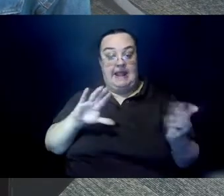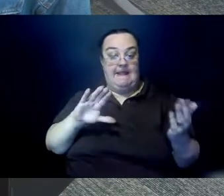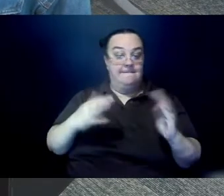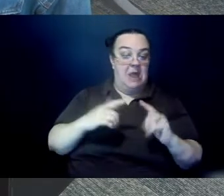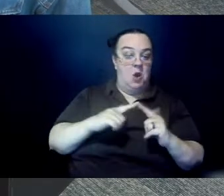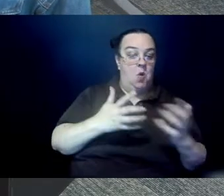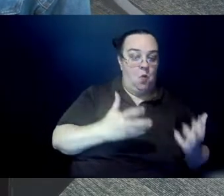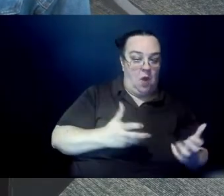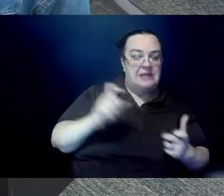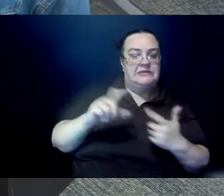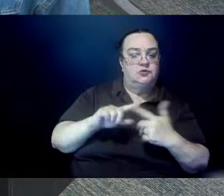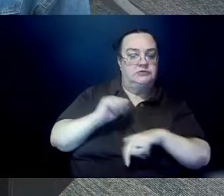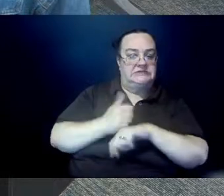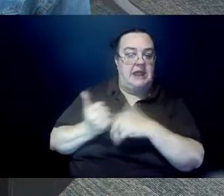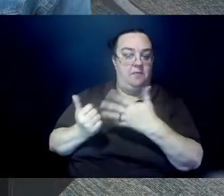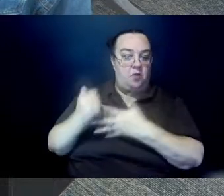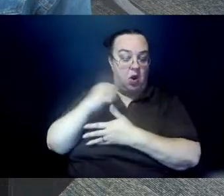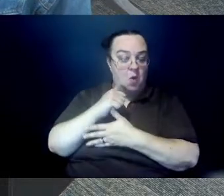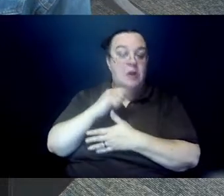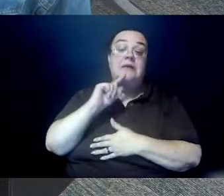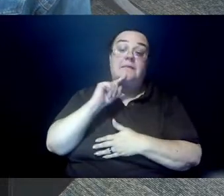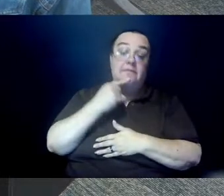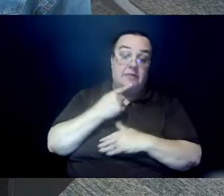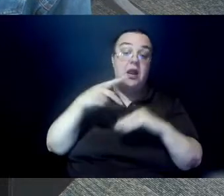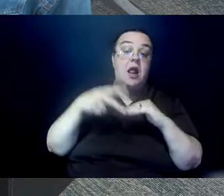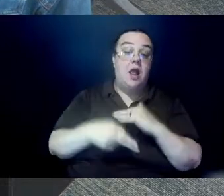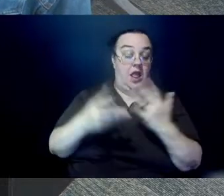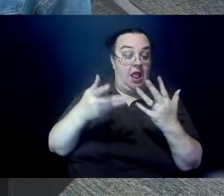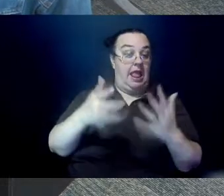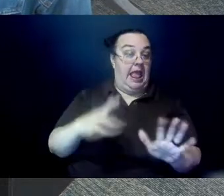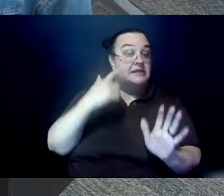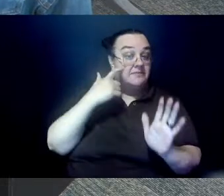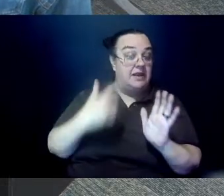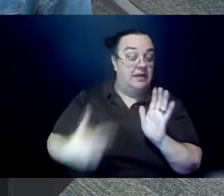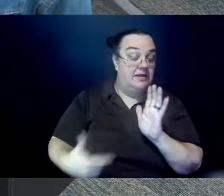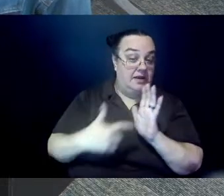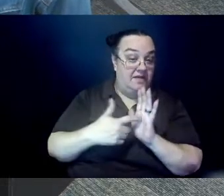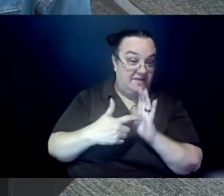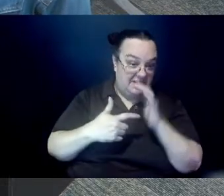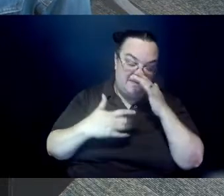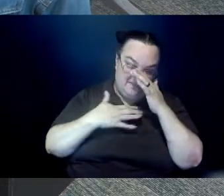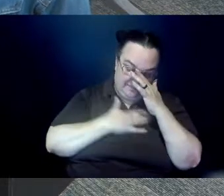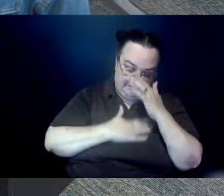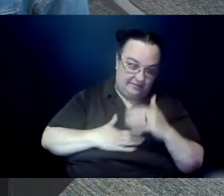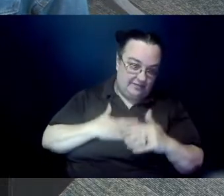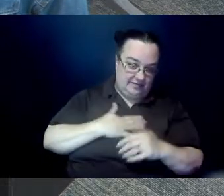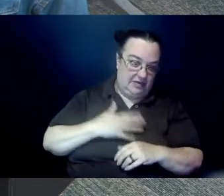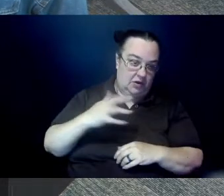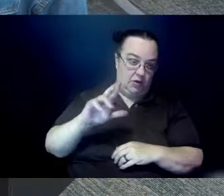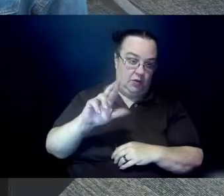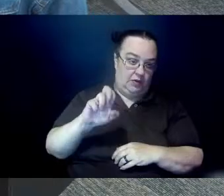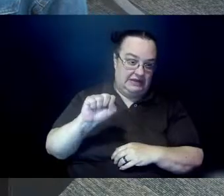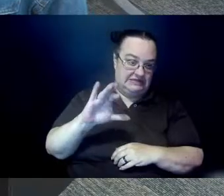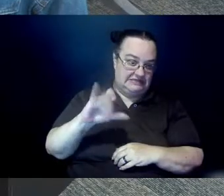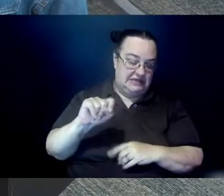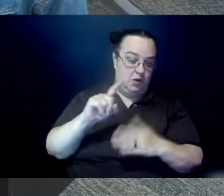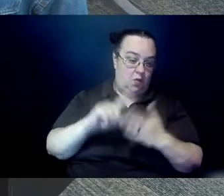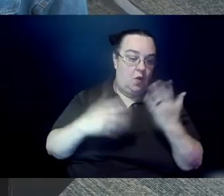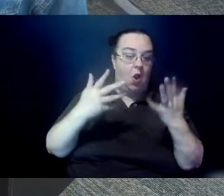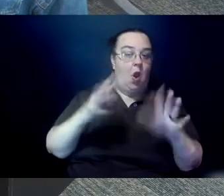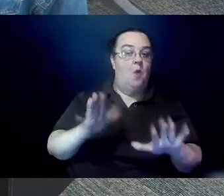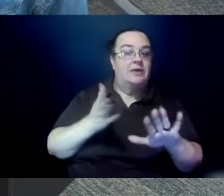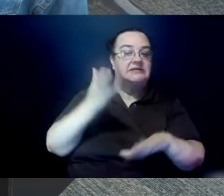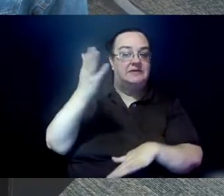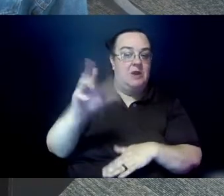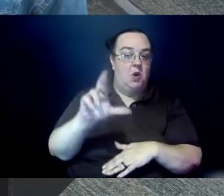prioritized. Substantive cuts have been identified. Please rescind the already submitted rate increase and